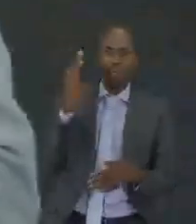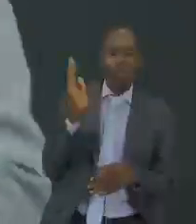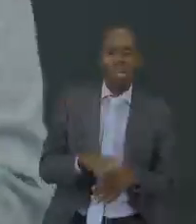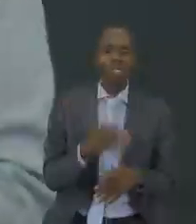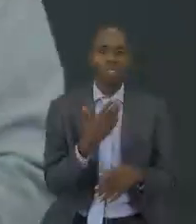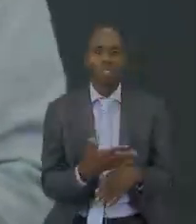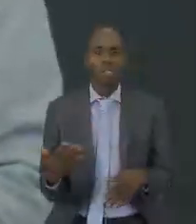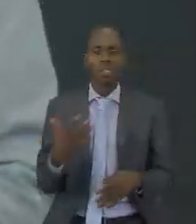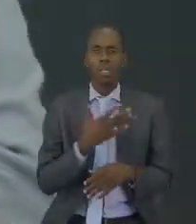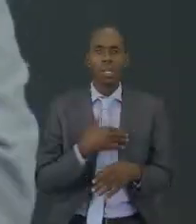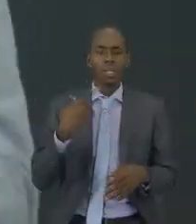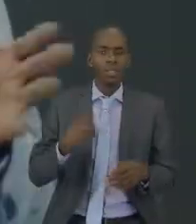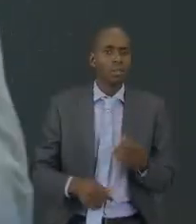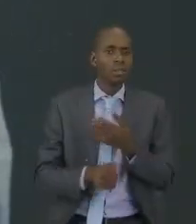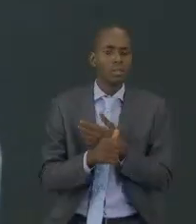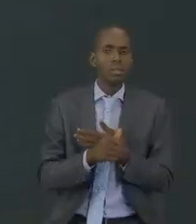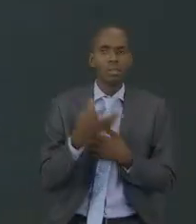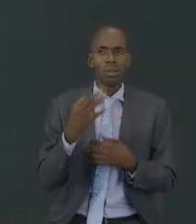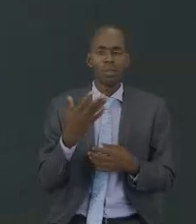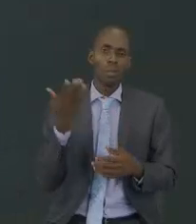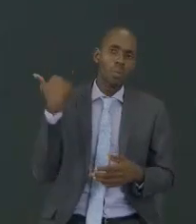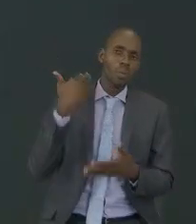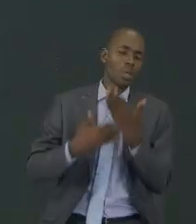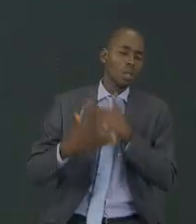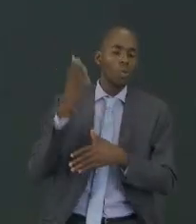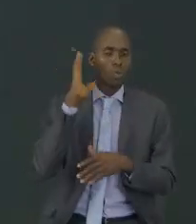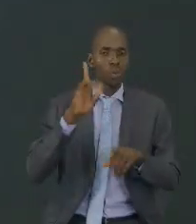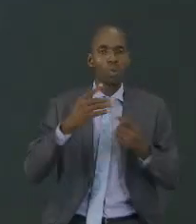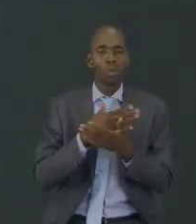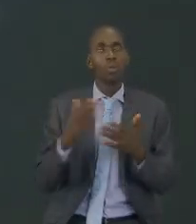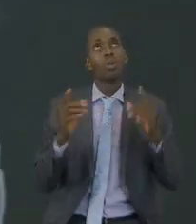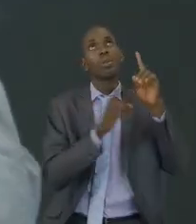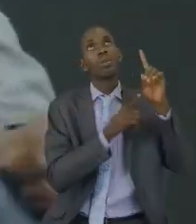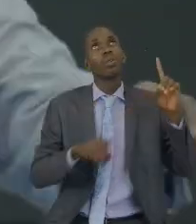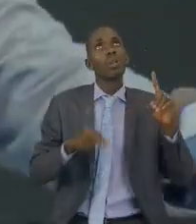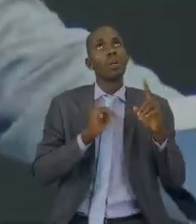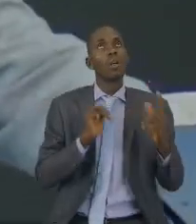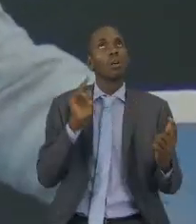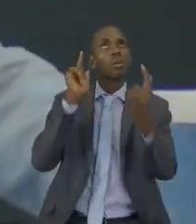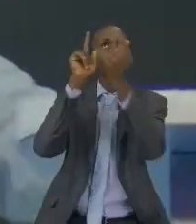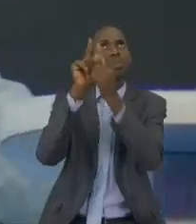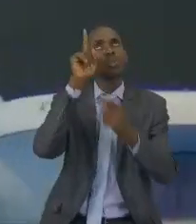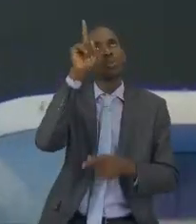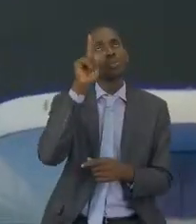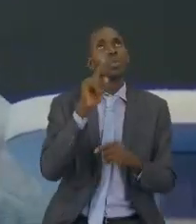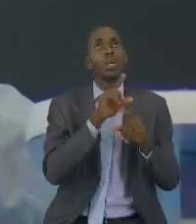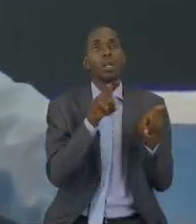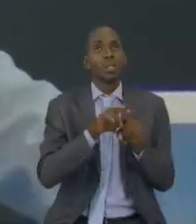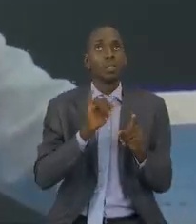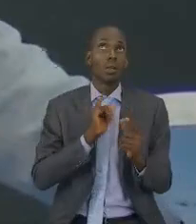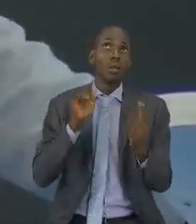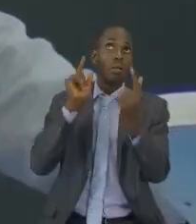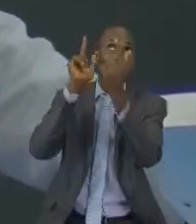the calamity of the past, everything will vanish away. Lord, I come. And as you come, he